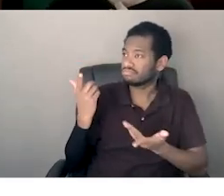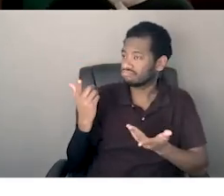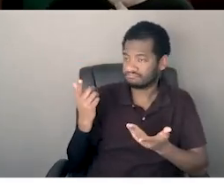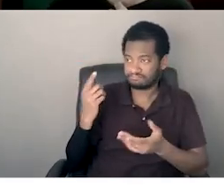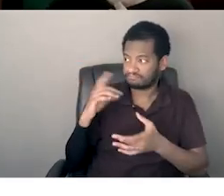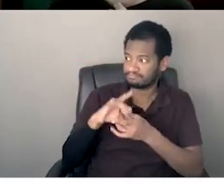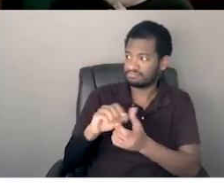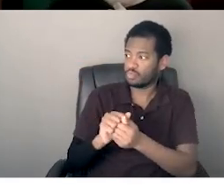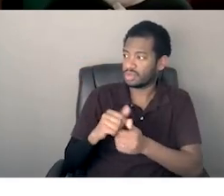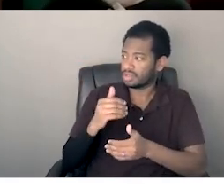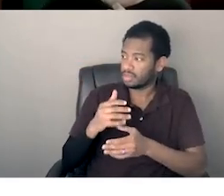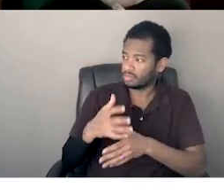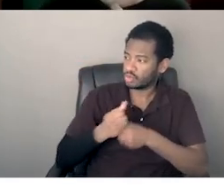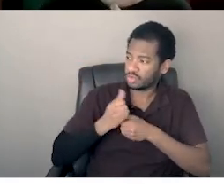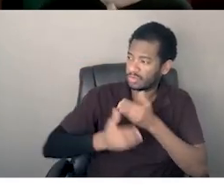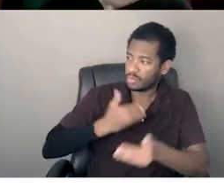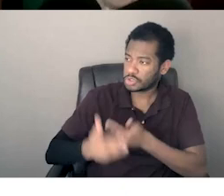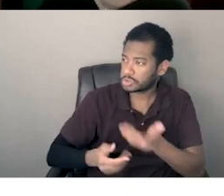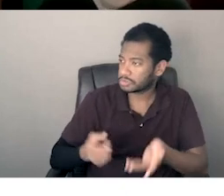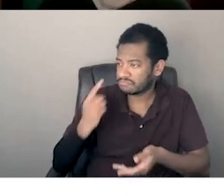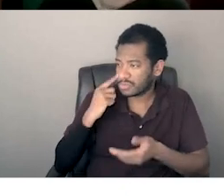mind for them.